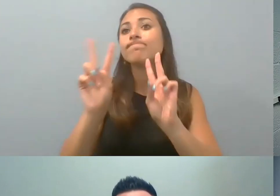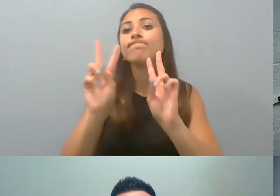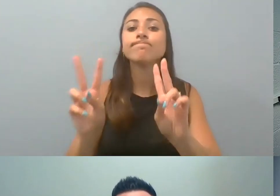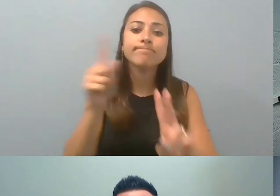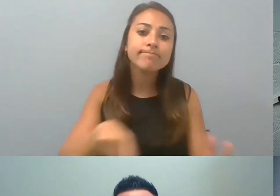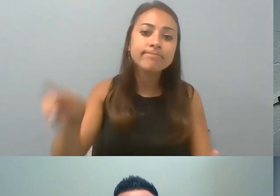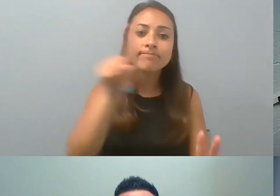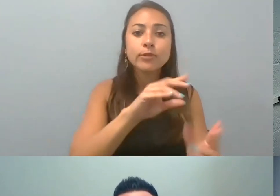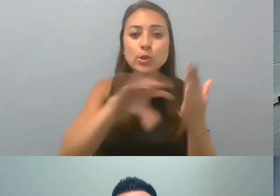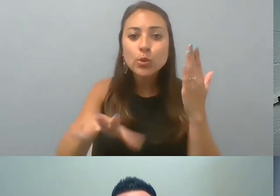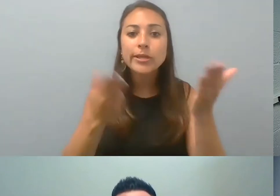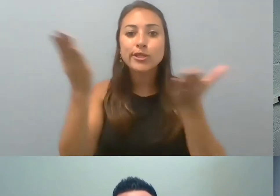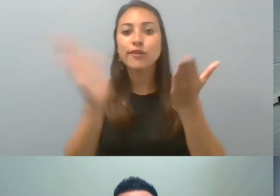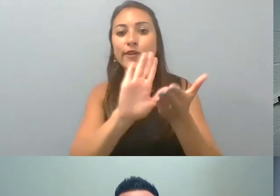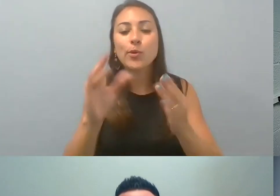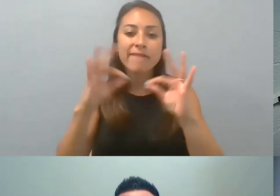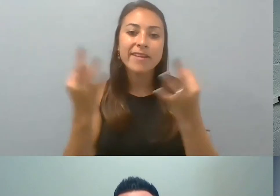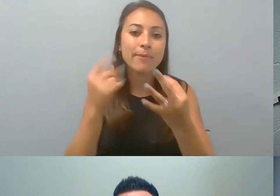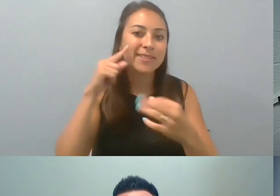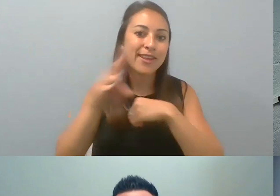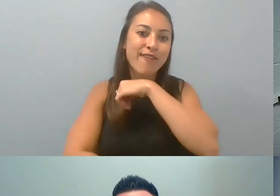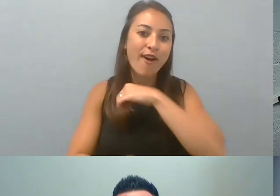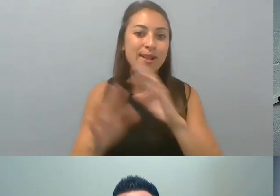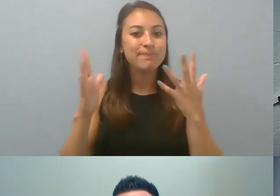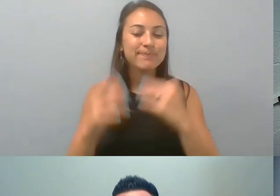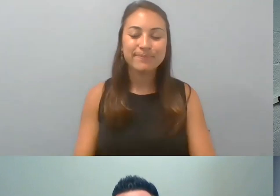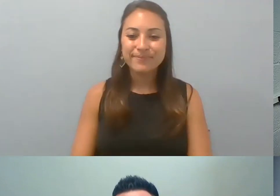to serving you and your family this fall.